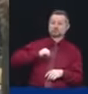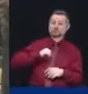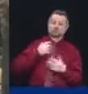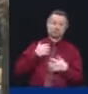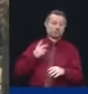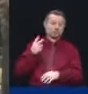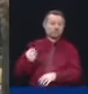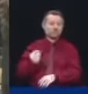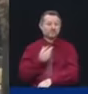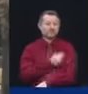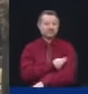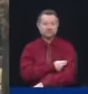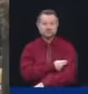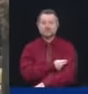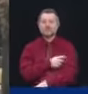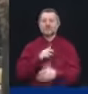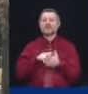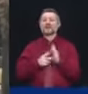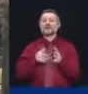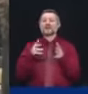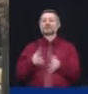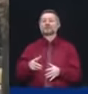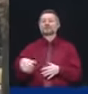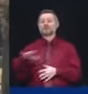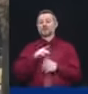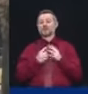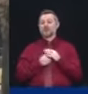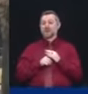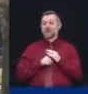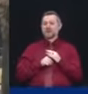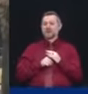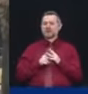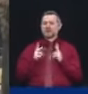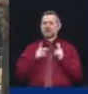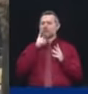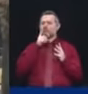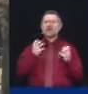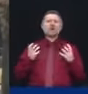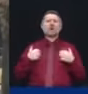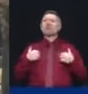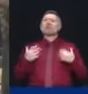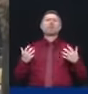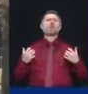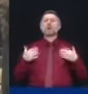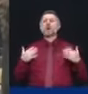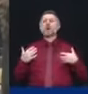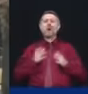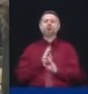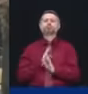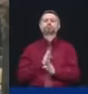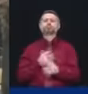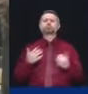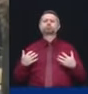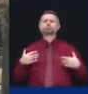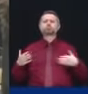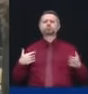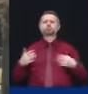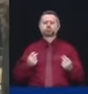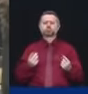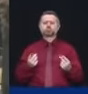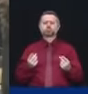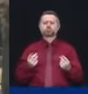hesitant. So what you see in the beginning is those people who are willing to take the vaccine, they came in and they're